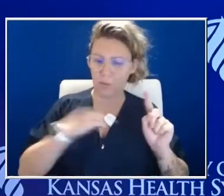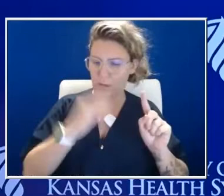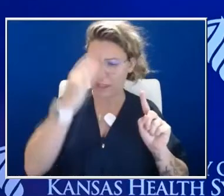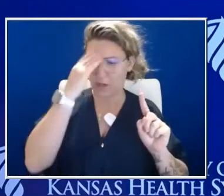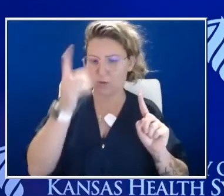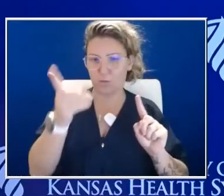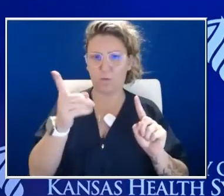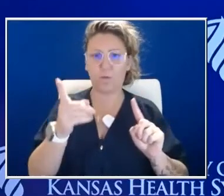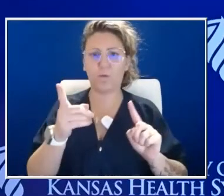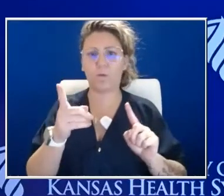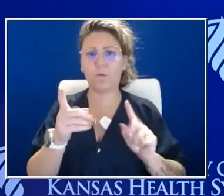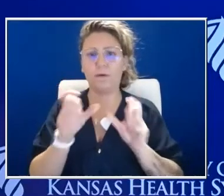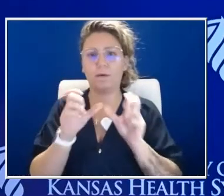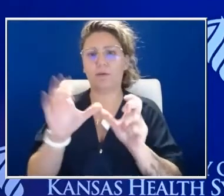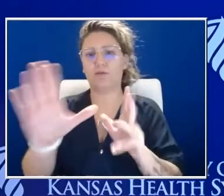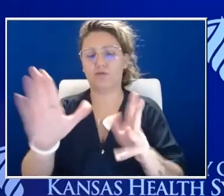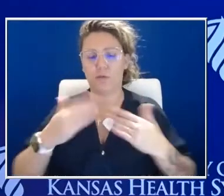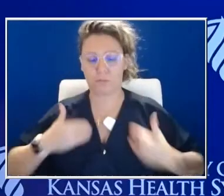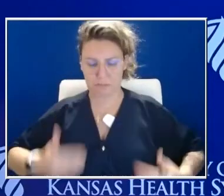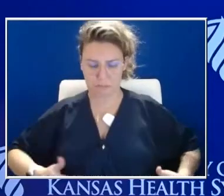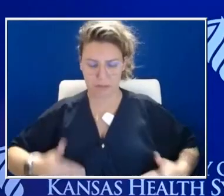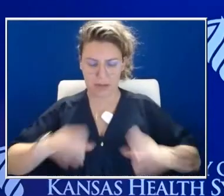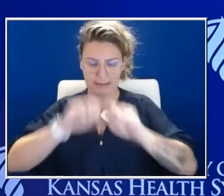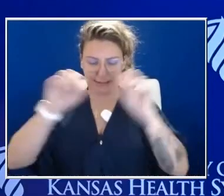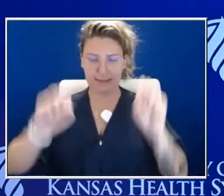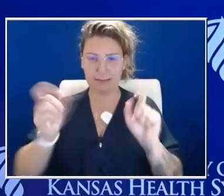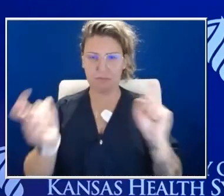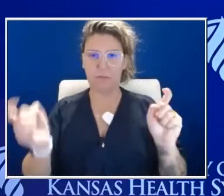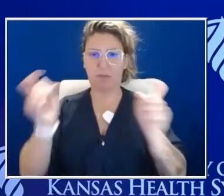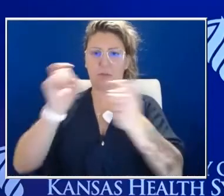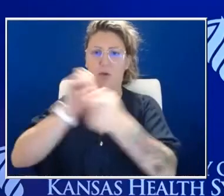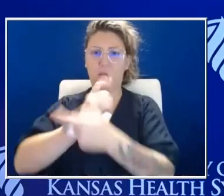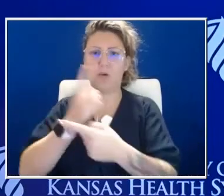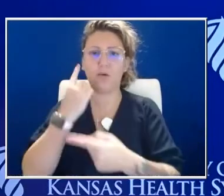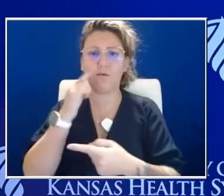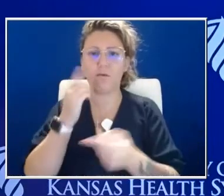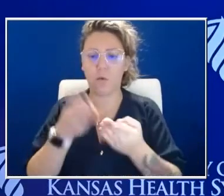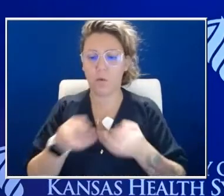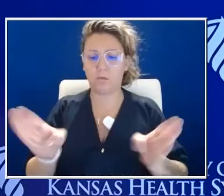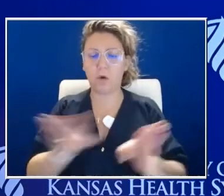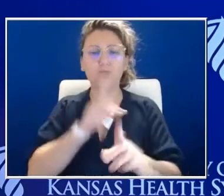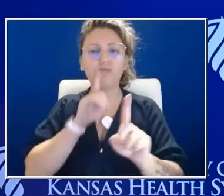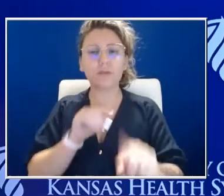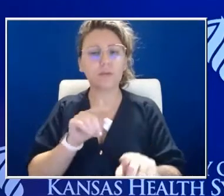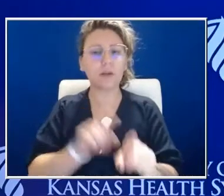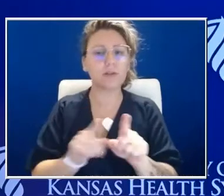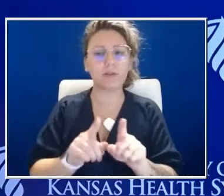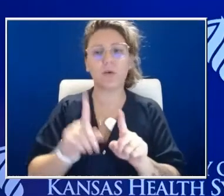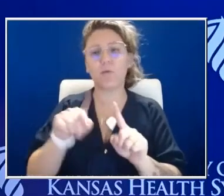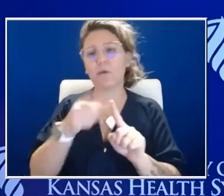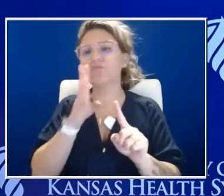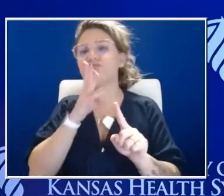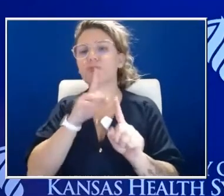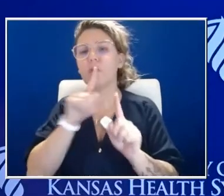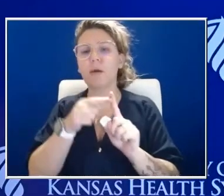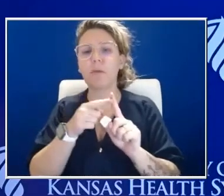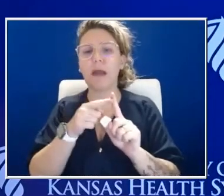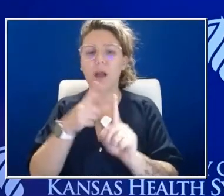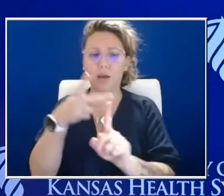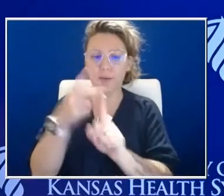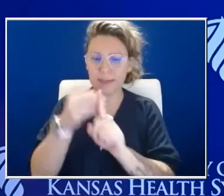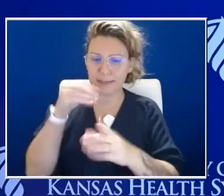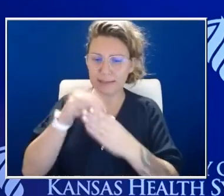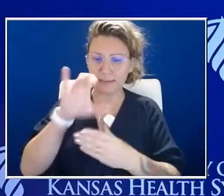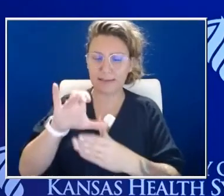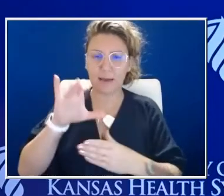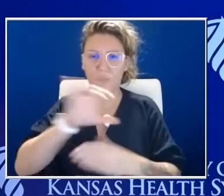to evolve your immune system to have those broad responses as well. And I think when we talk about vaccines, as was in this question, we